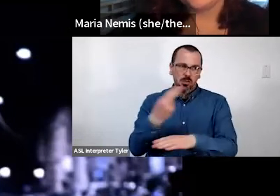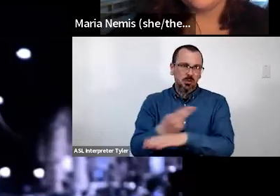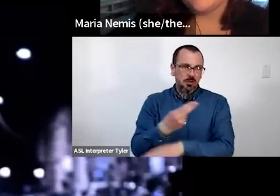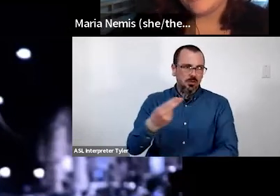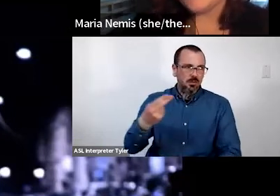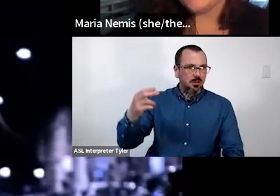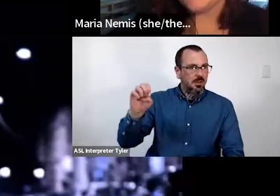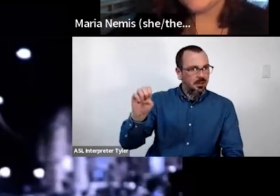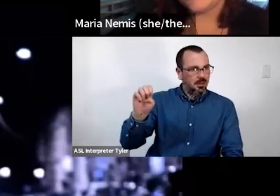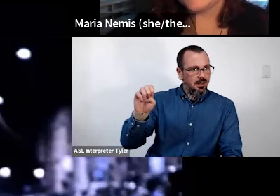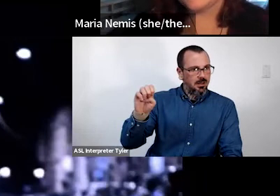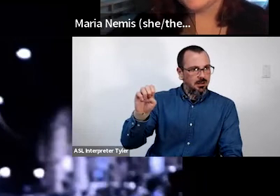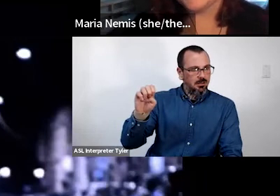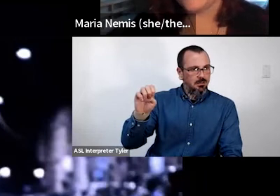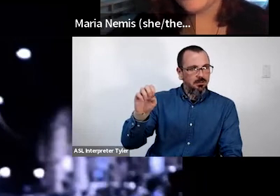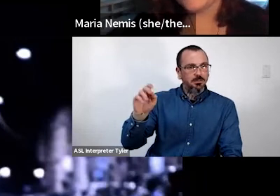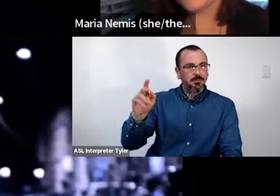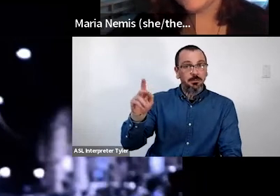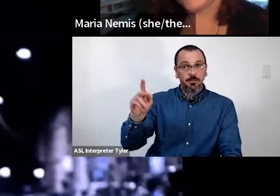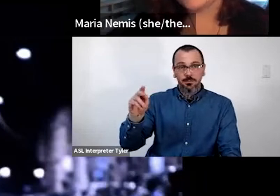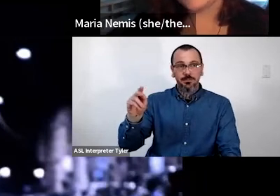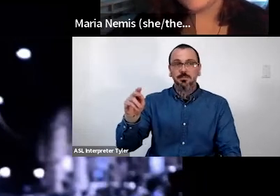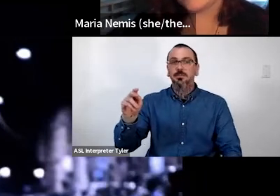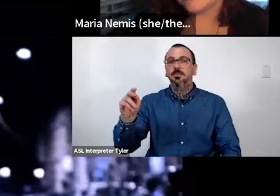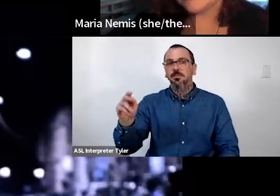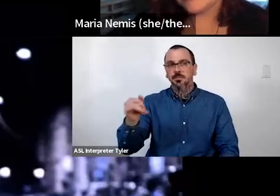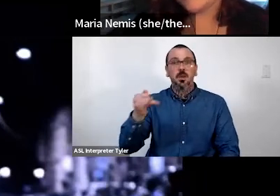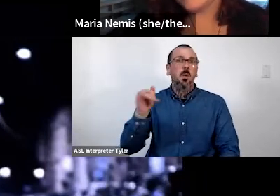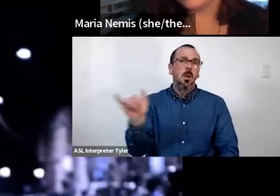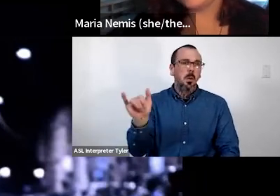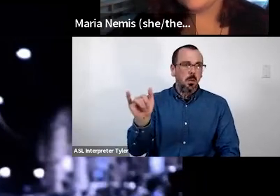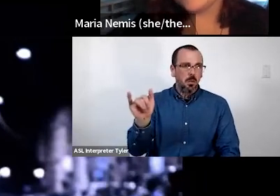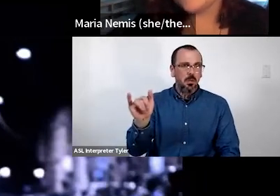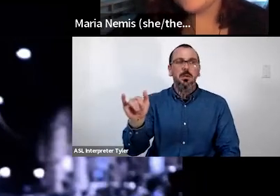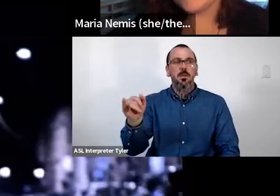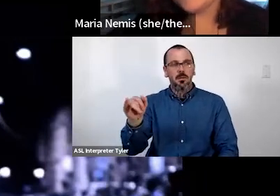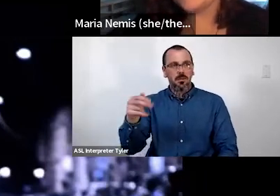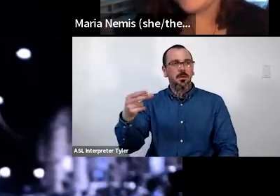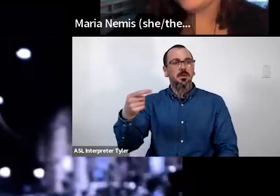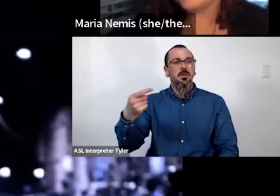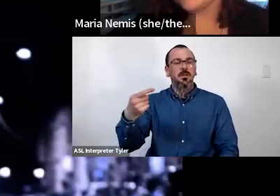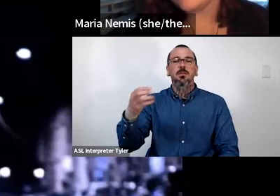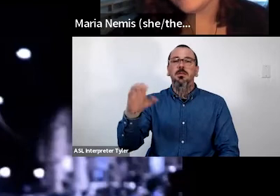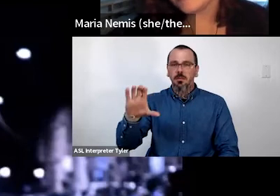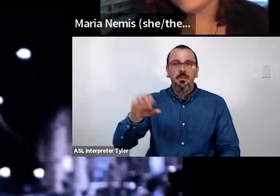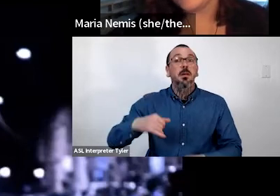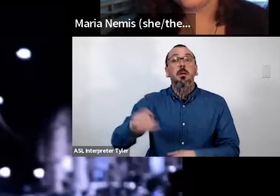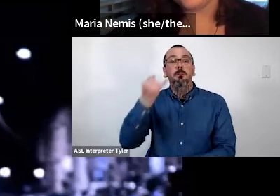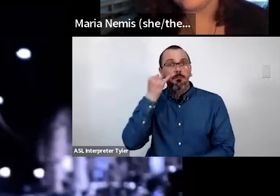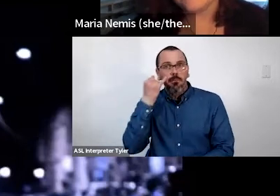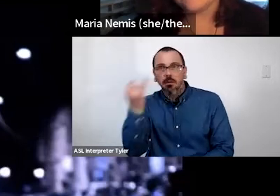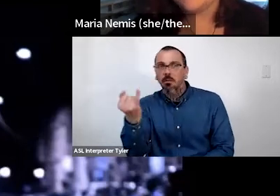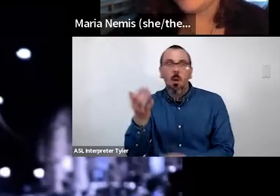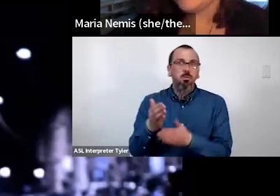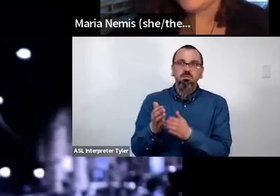of the question to better capture the discrepancy between wanting those services but not accessing them, So I would include questions about other reasons besides being